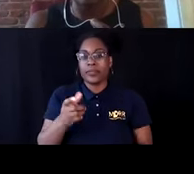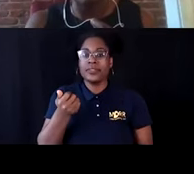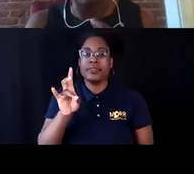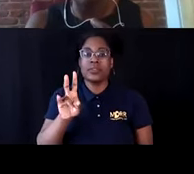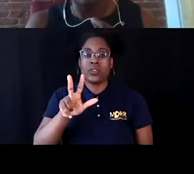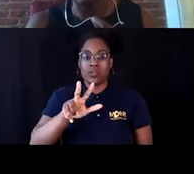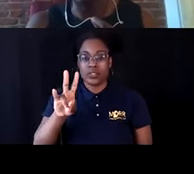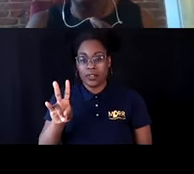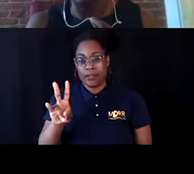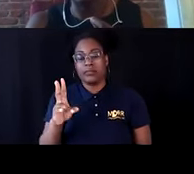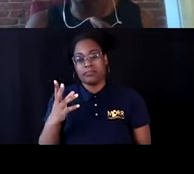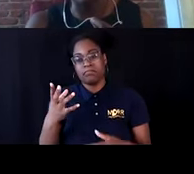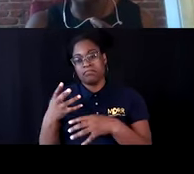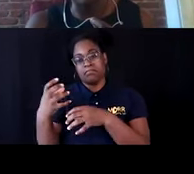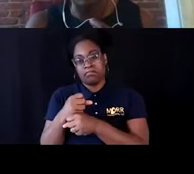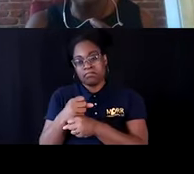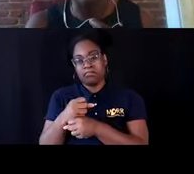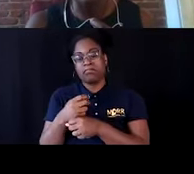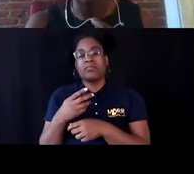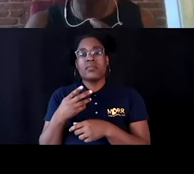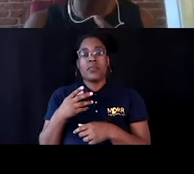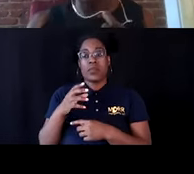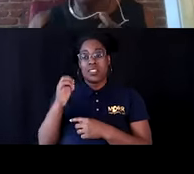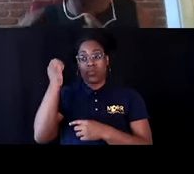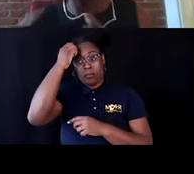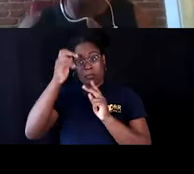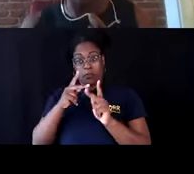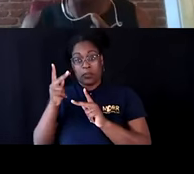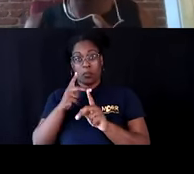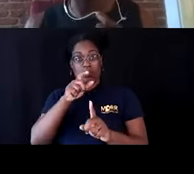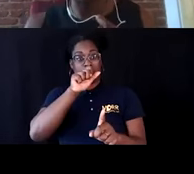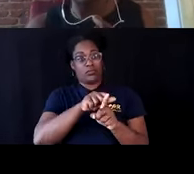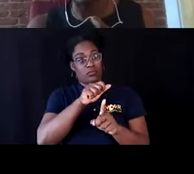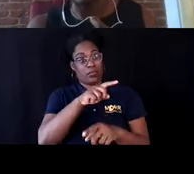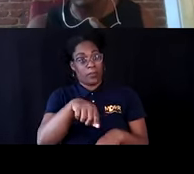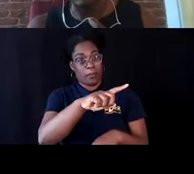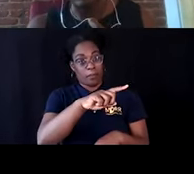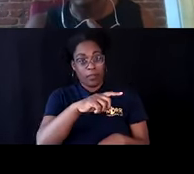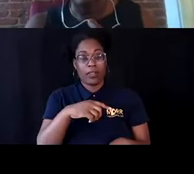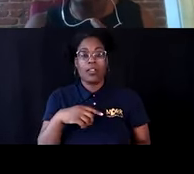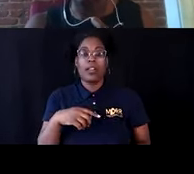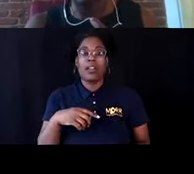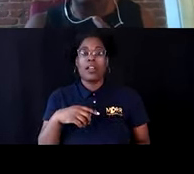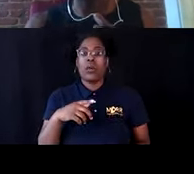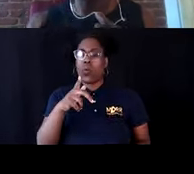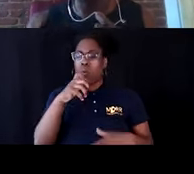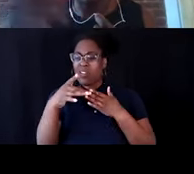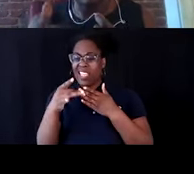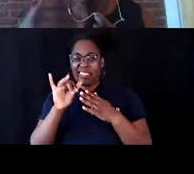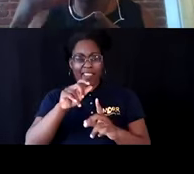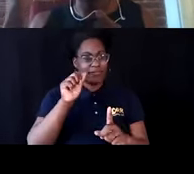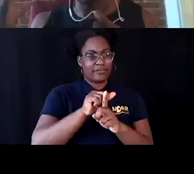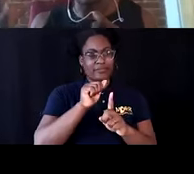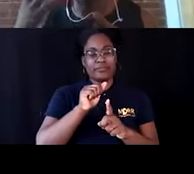and forced out of Lenape hands by the children of William Penn, who's the namesake of Pennsylvania, the state. Lenape land is